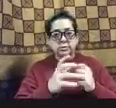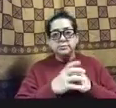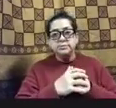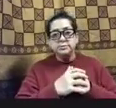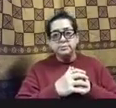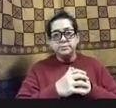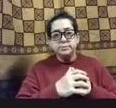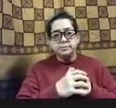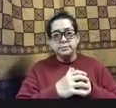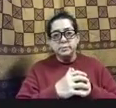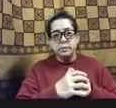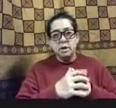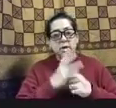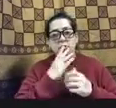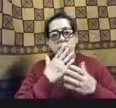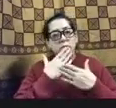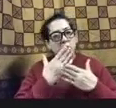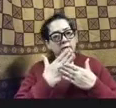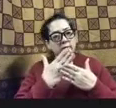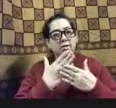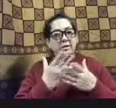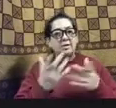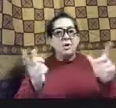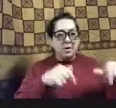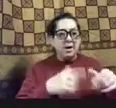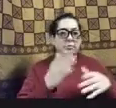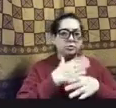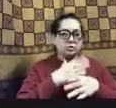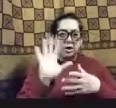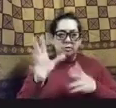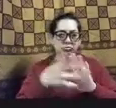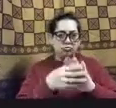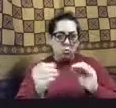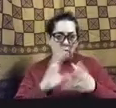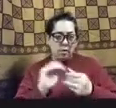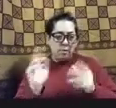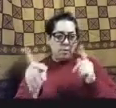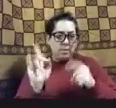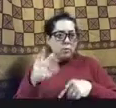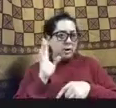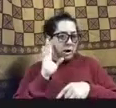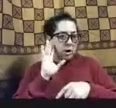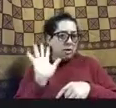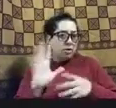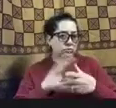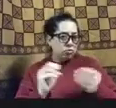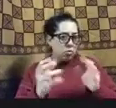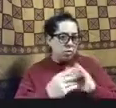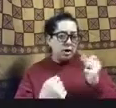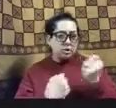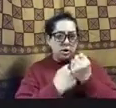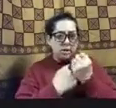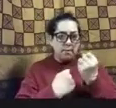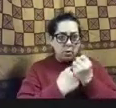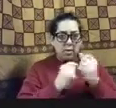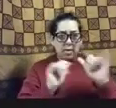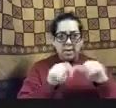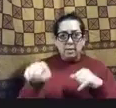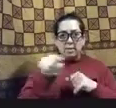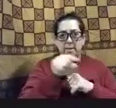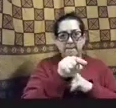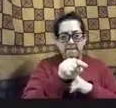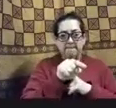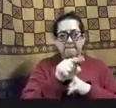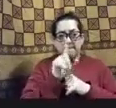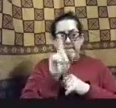And I'm just so grateful they came on to share their story, because people need to hear their story, and supporting folks like them,